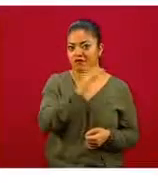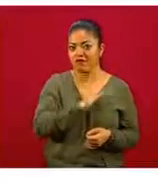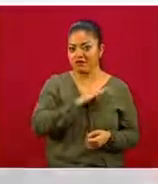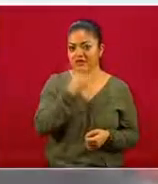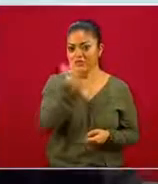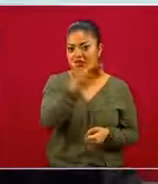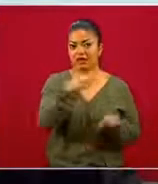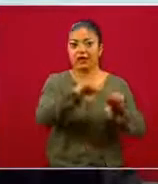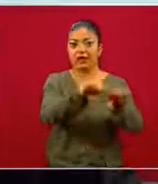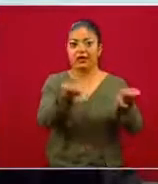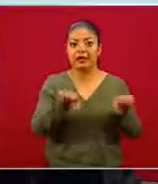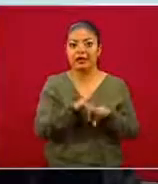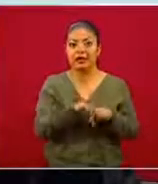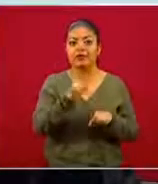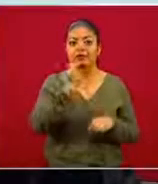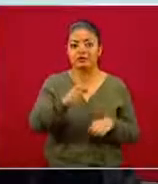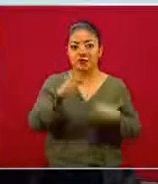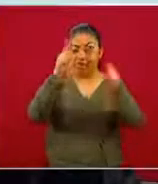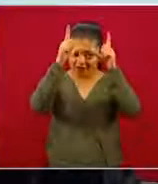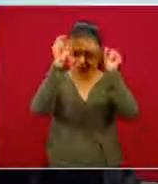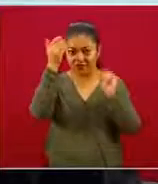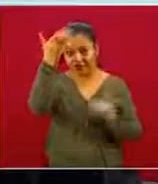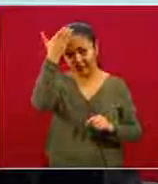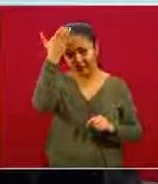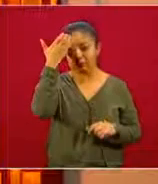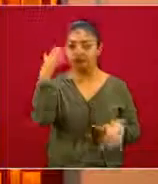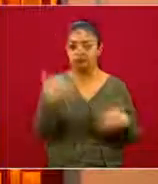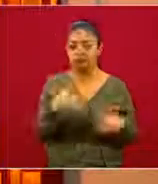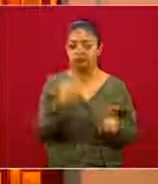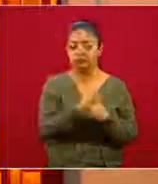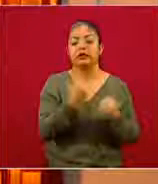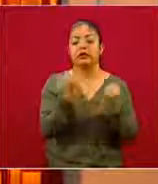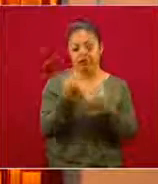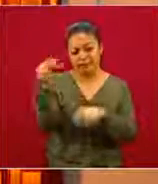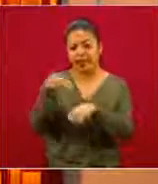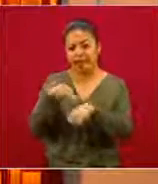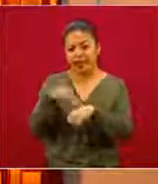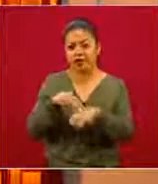and vaccinate your child and do it with safe distancing.